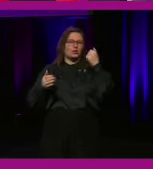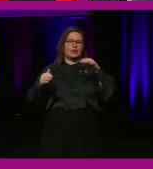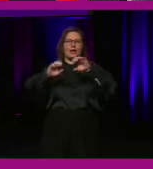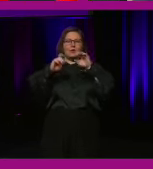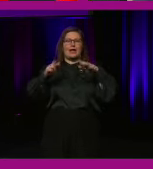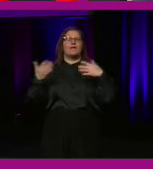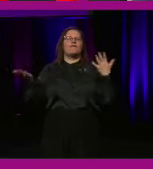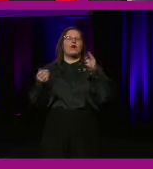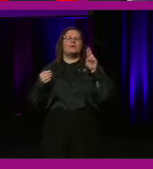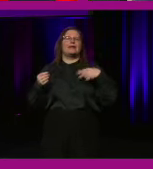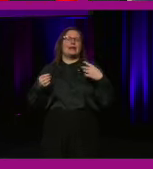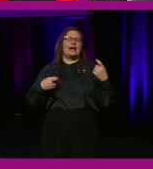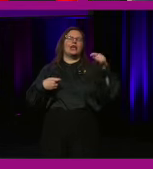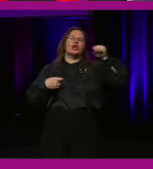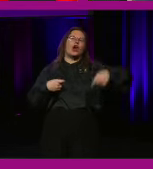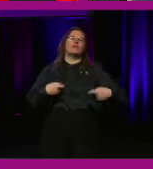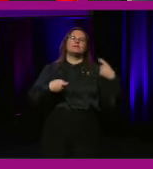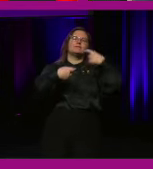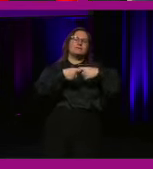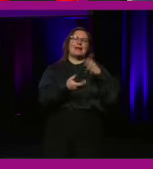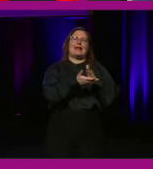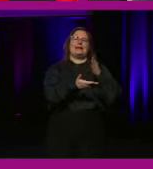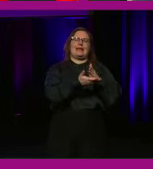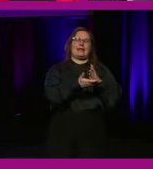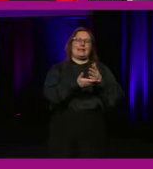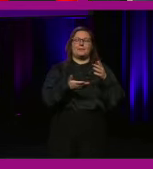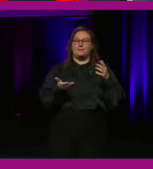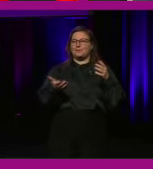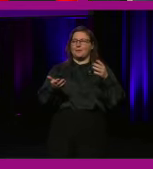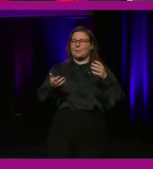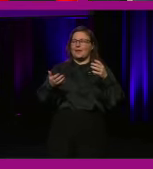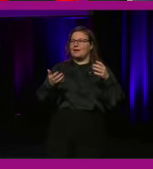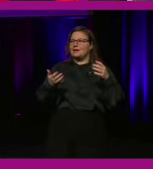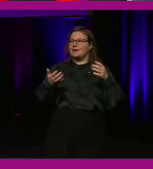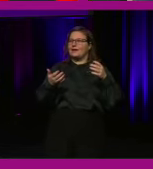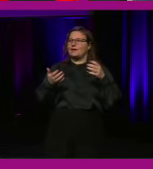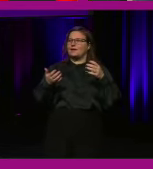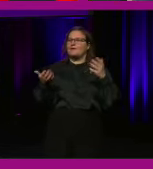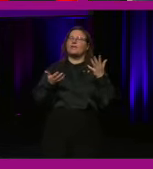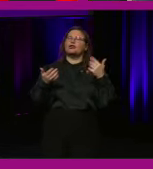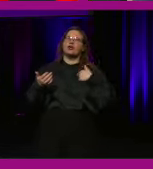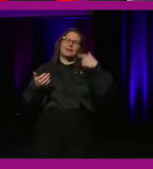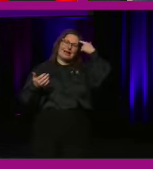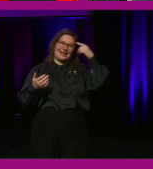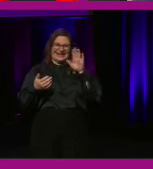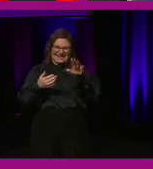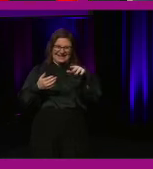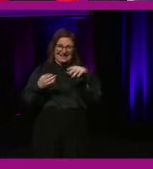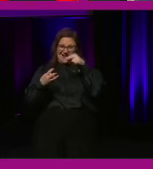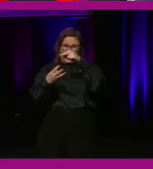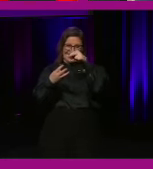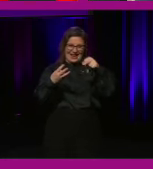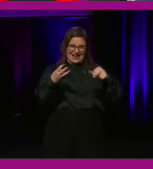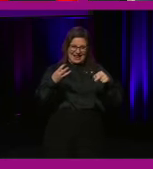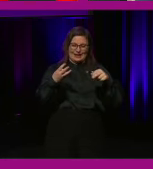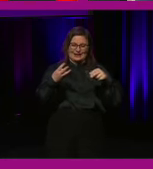for a right. Is this what I see your 3 R's, or at